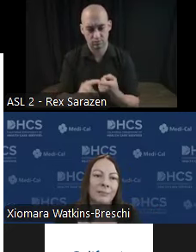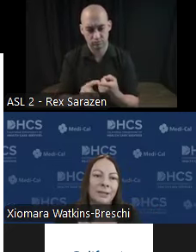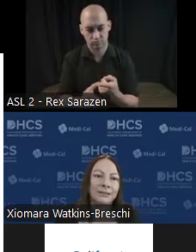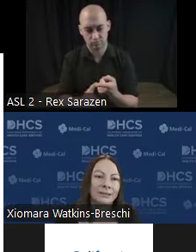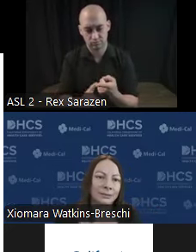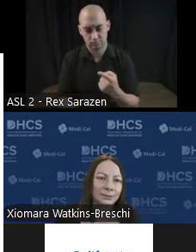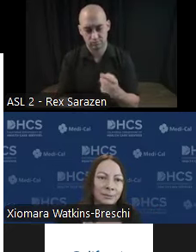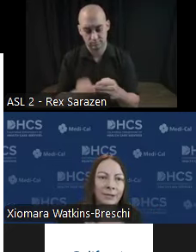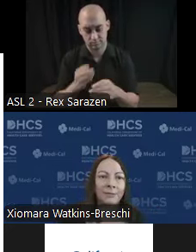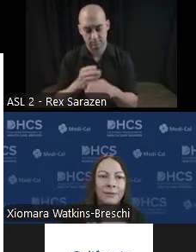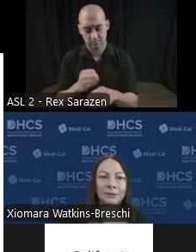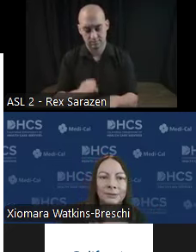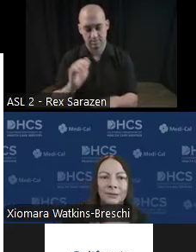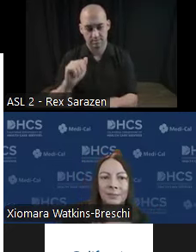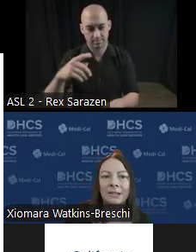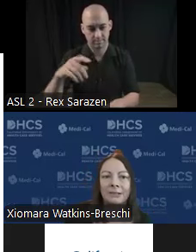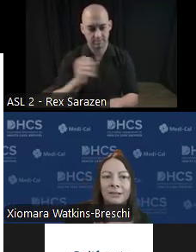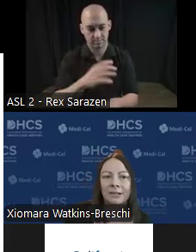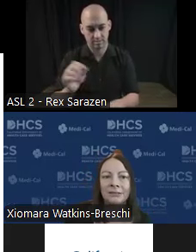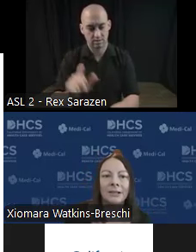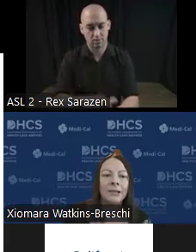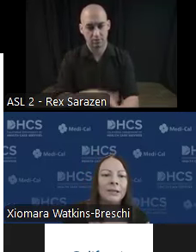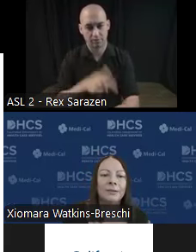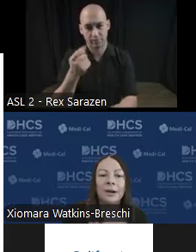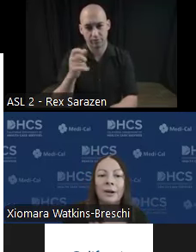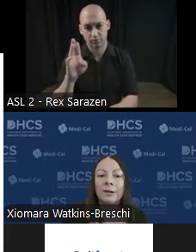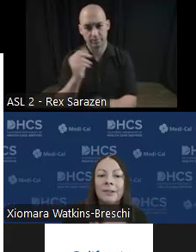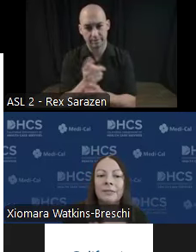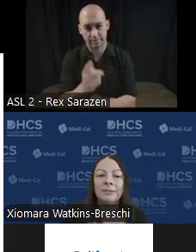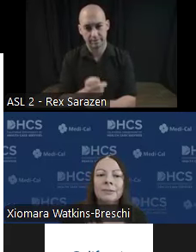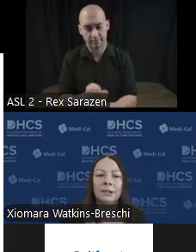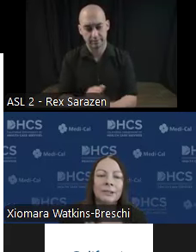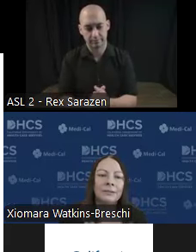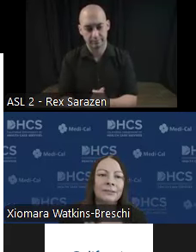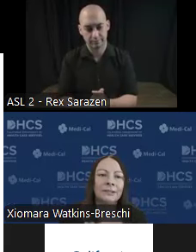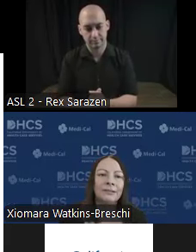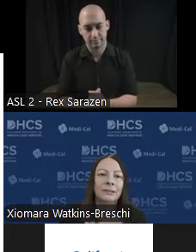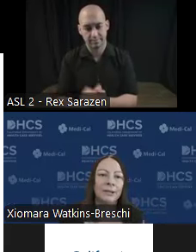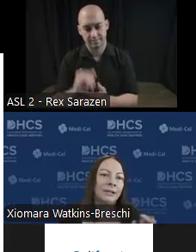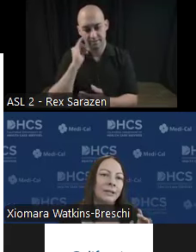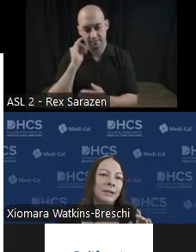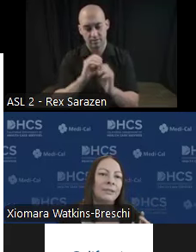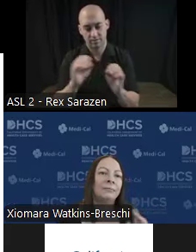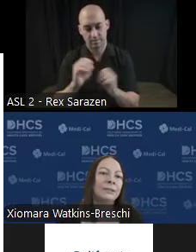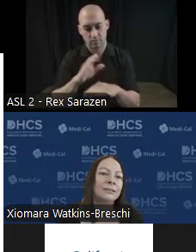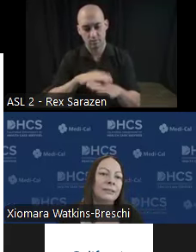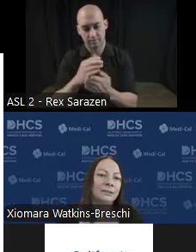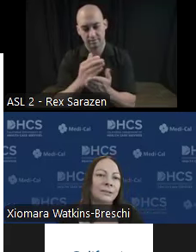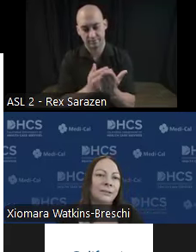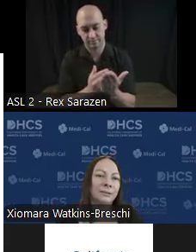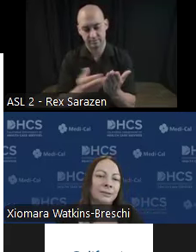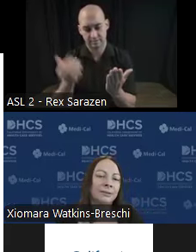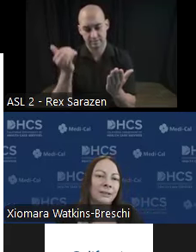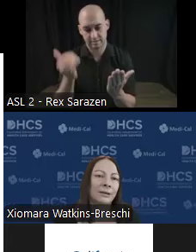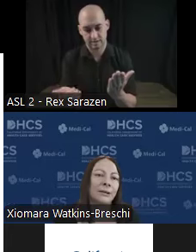between APS and long-term care for those reserve capacity slots. If there are no individuals on one of these lists, then we can then release slots